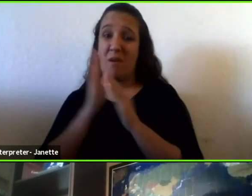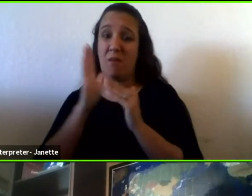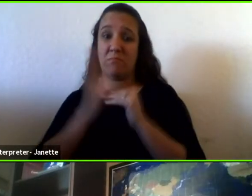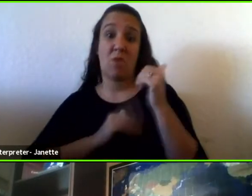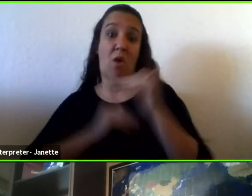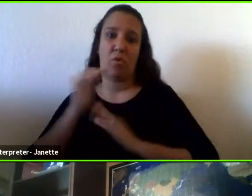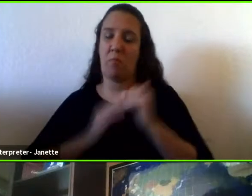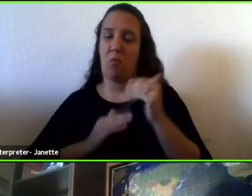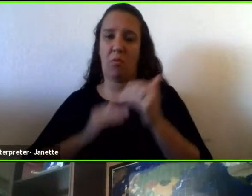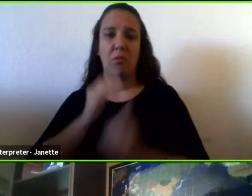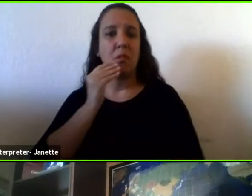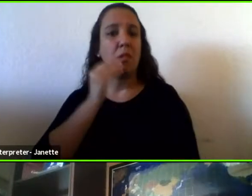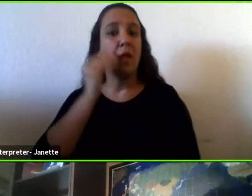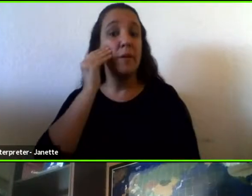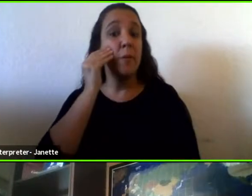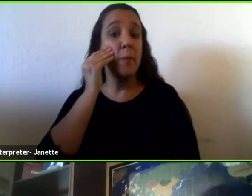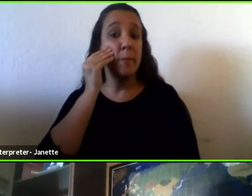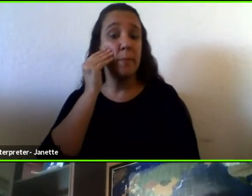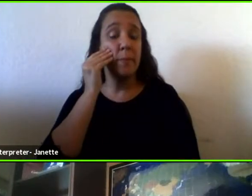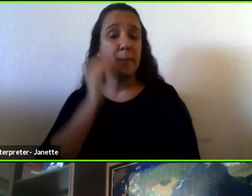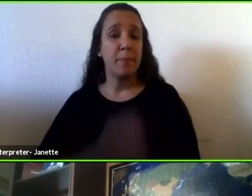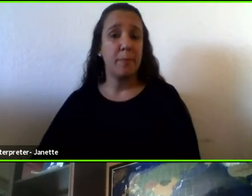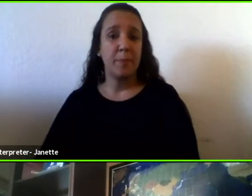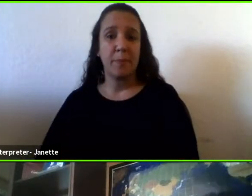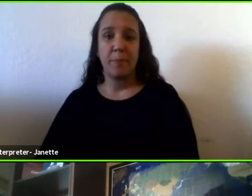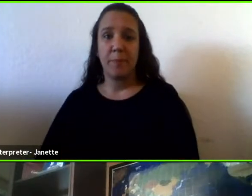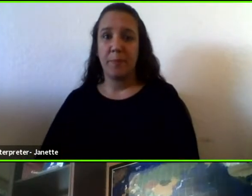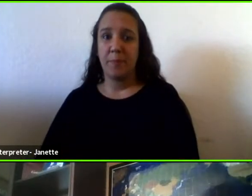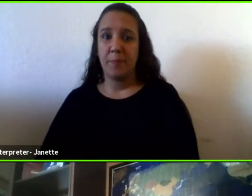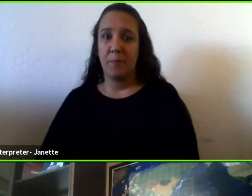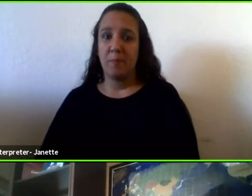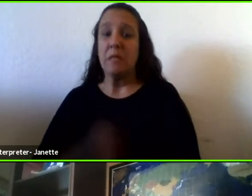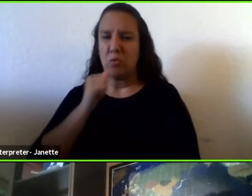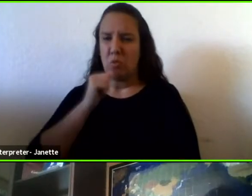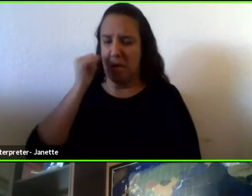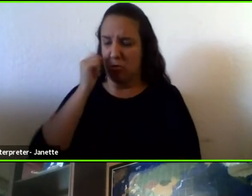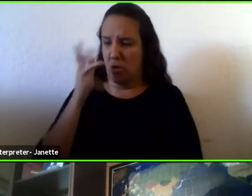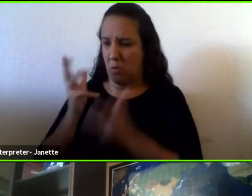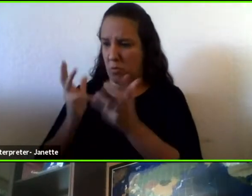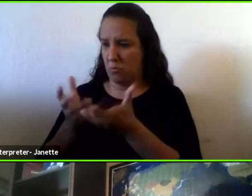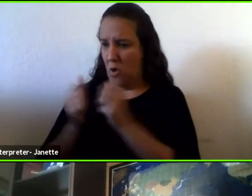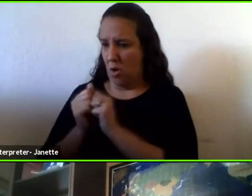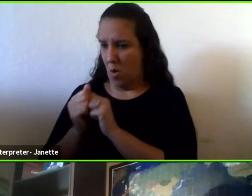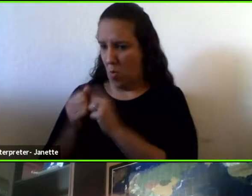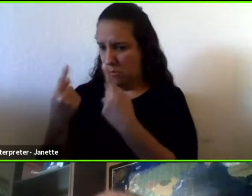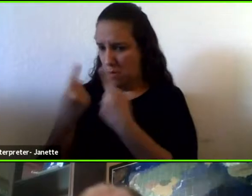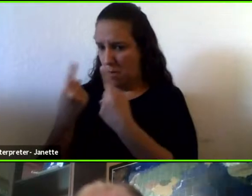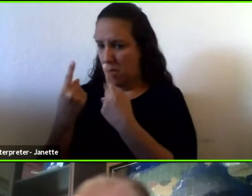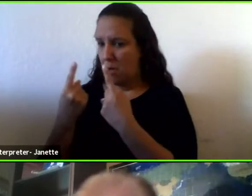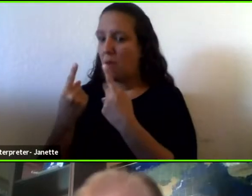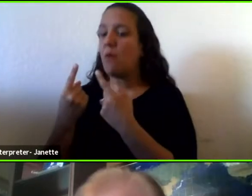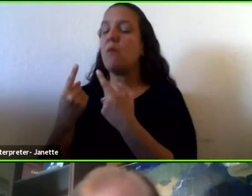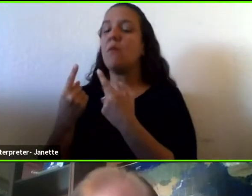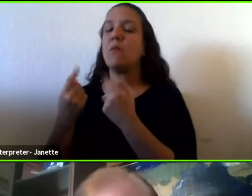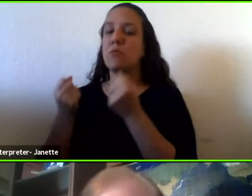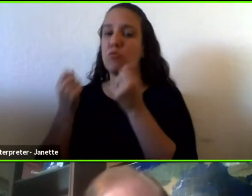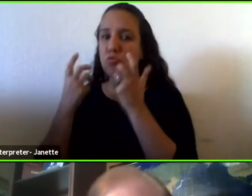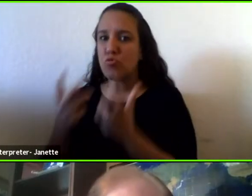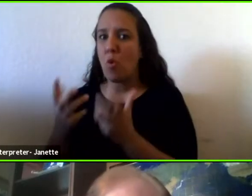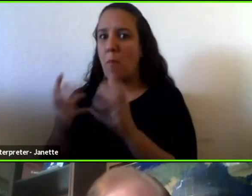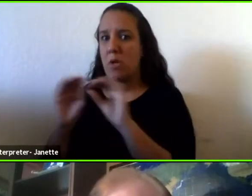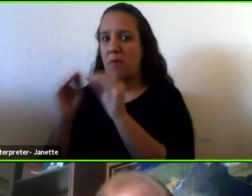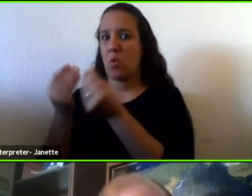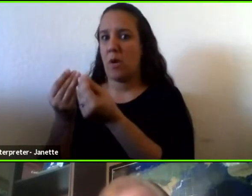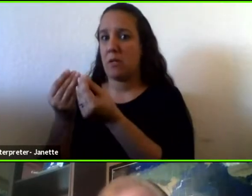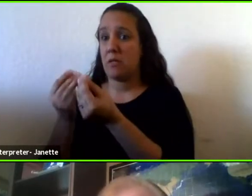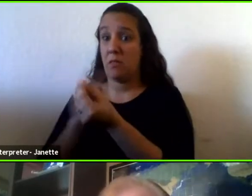someone yesterday with a lot of the webinars and workshops that I do. Right now, more and more of the organizations that I work with, they're attracting people